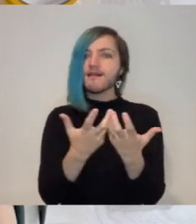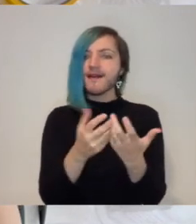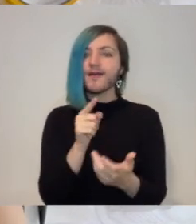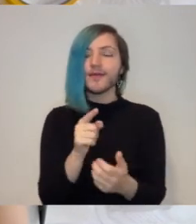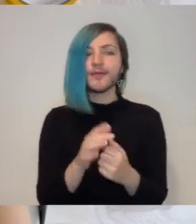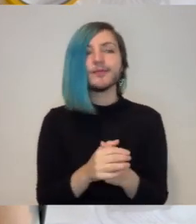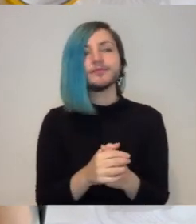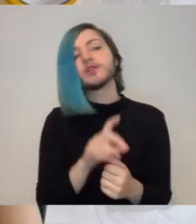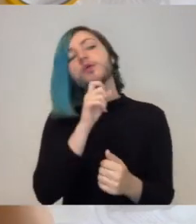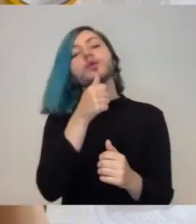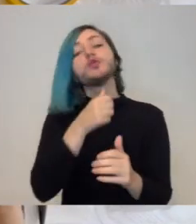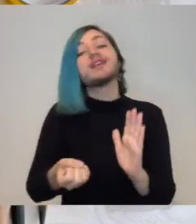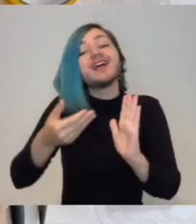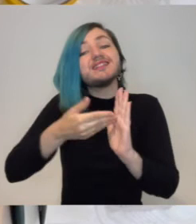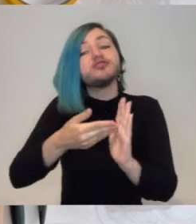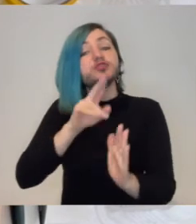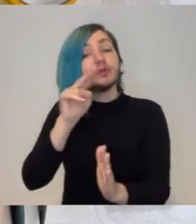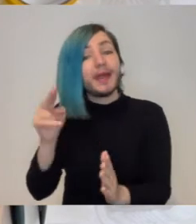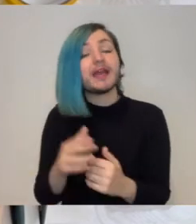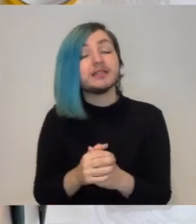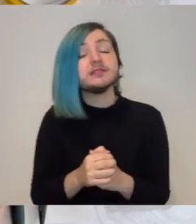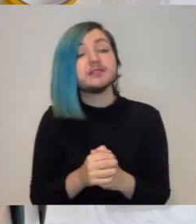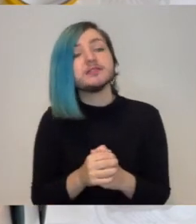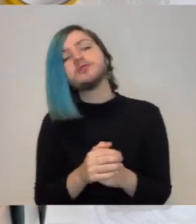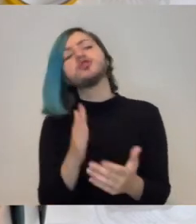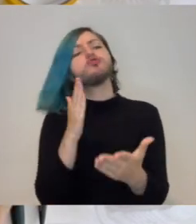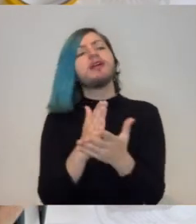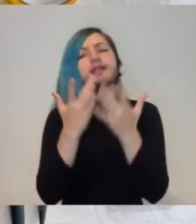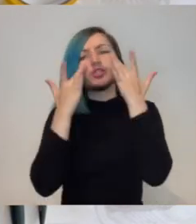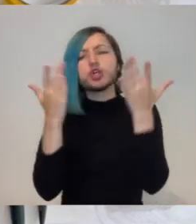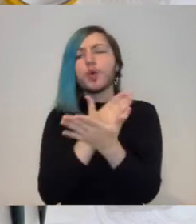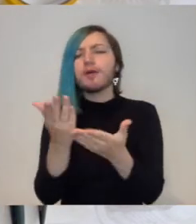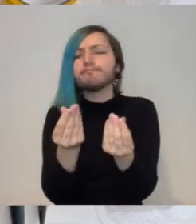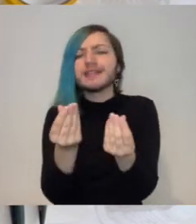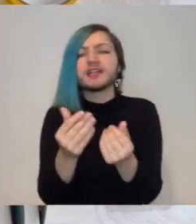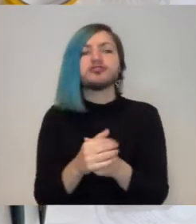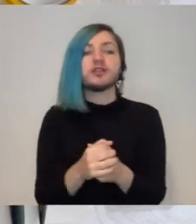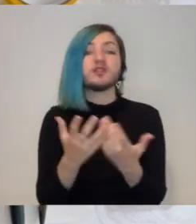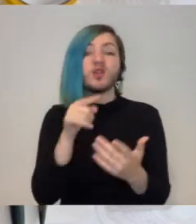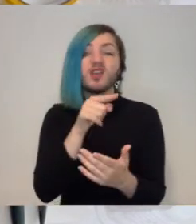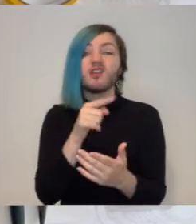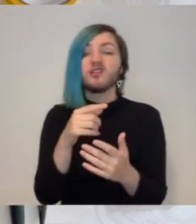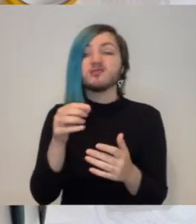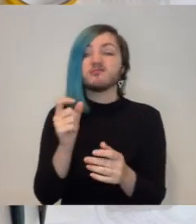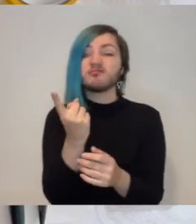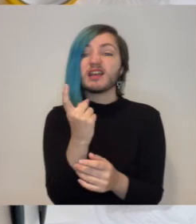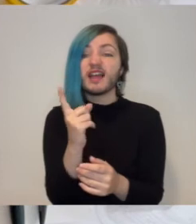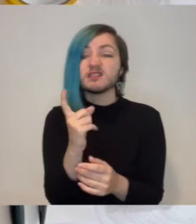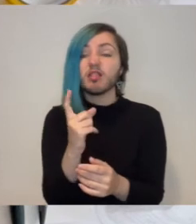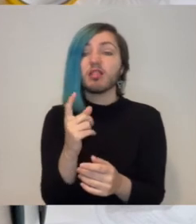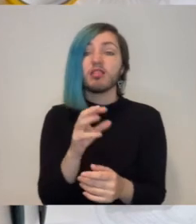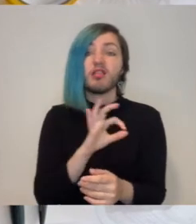some additions to my paint to really bring out some of these textures. So I'm just using a candle, it could